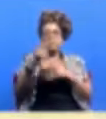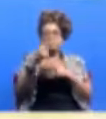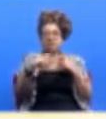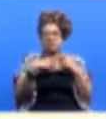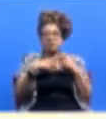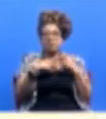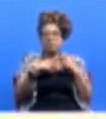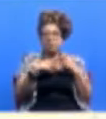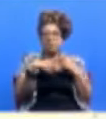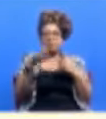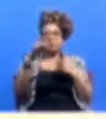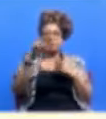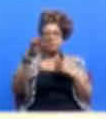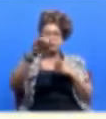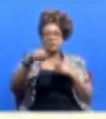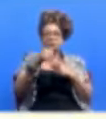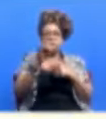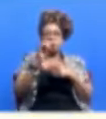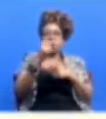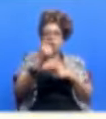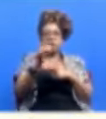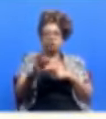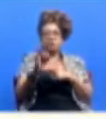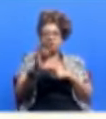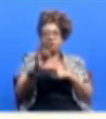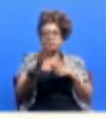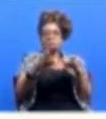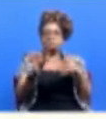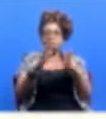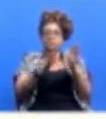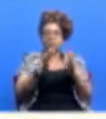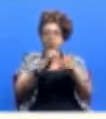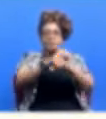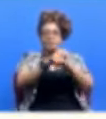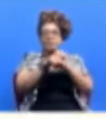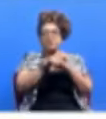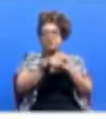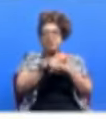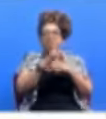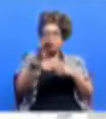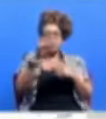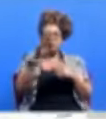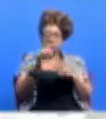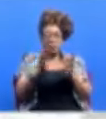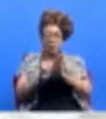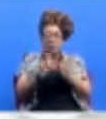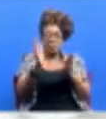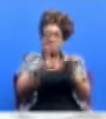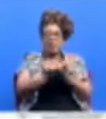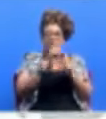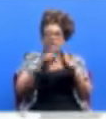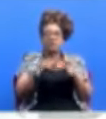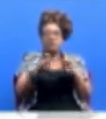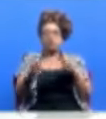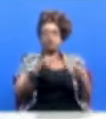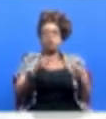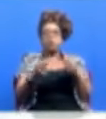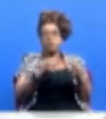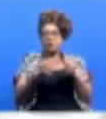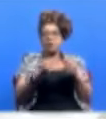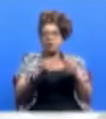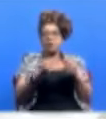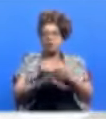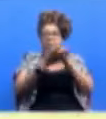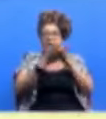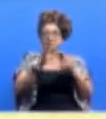sita. According to Dennis, this is one of the stringent measures to prevent deforestation and eliminate the need for charcoal,